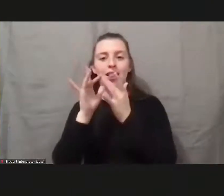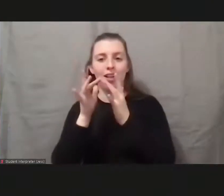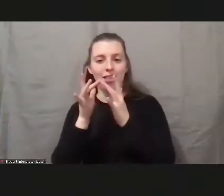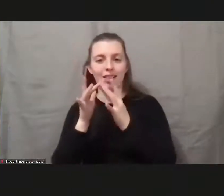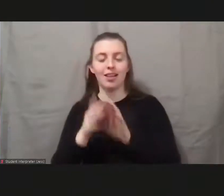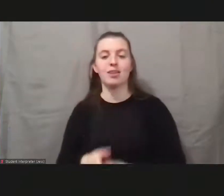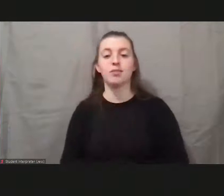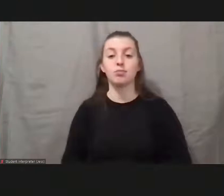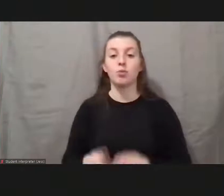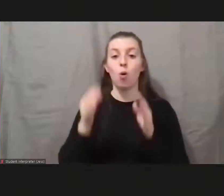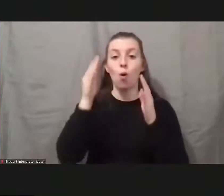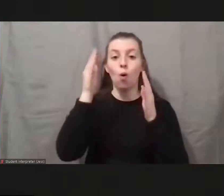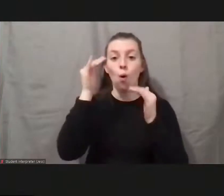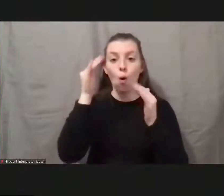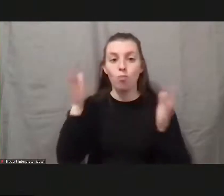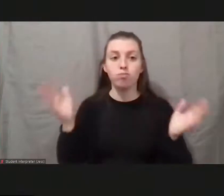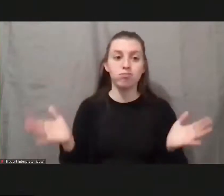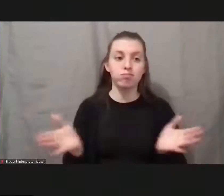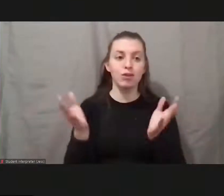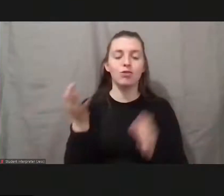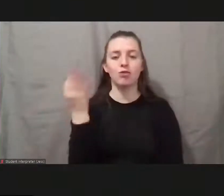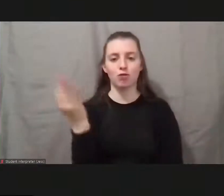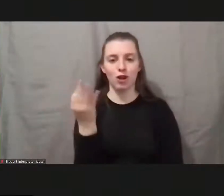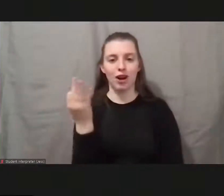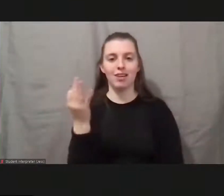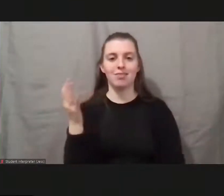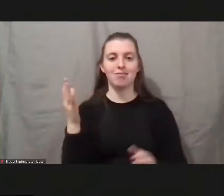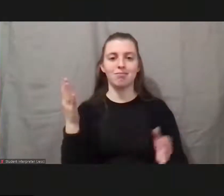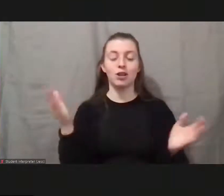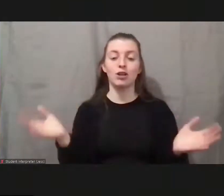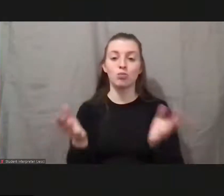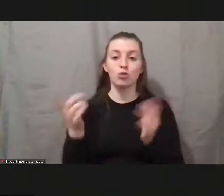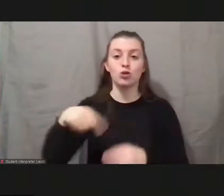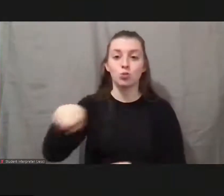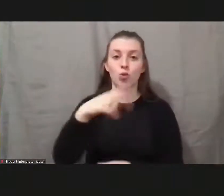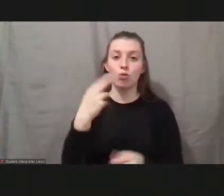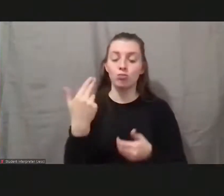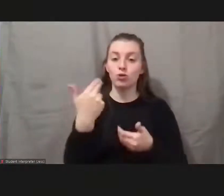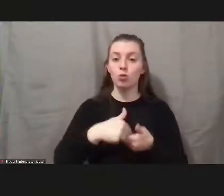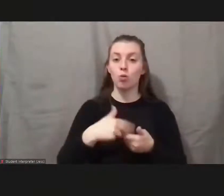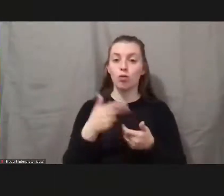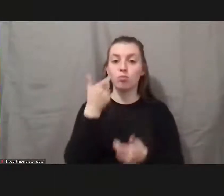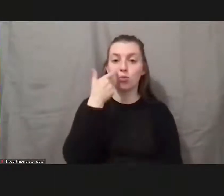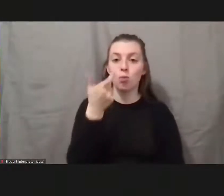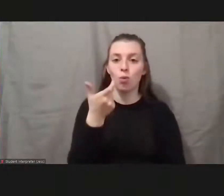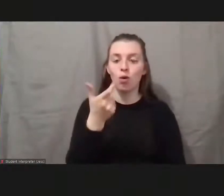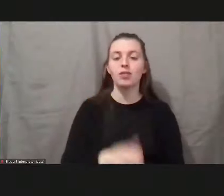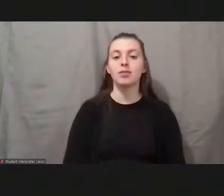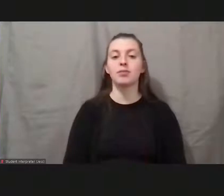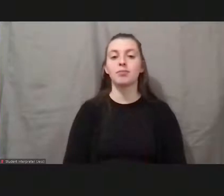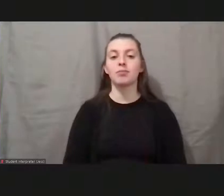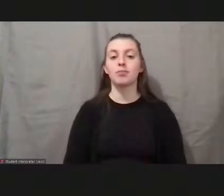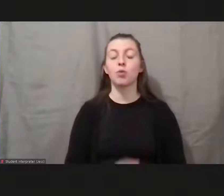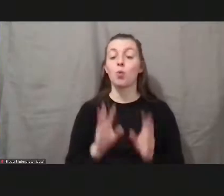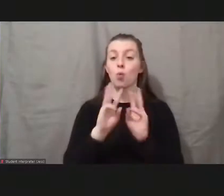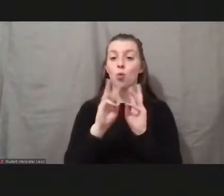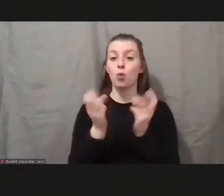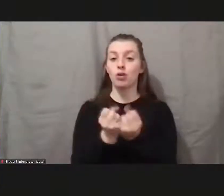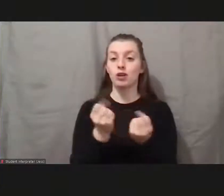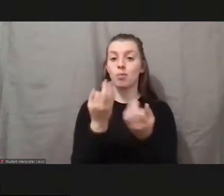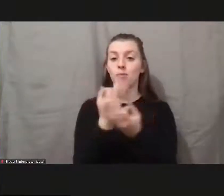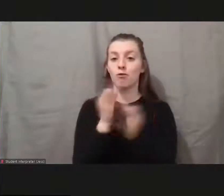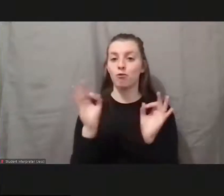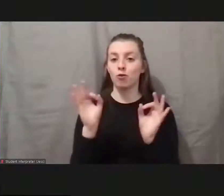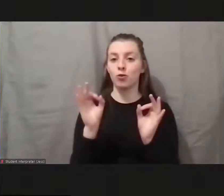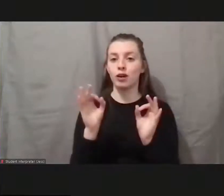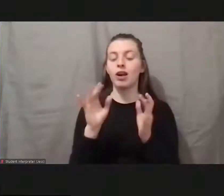all of our National Accessibility Week workshops, they're all free and available online. And the link was